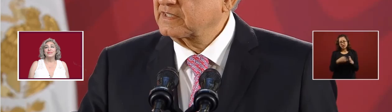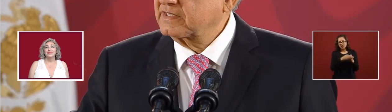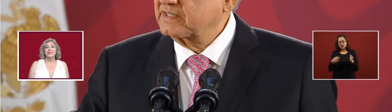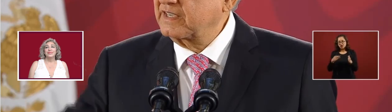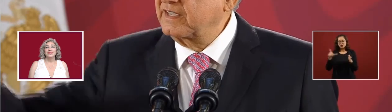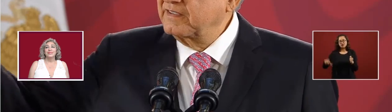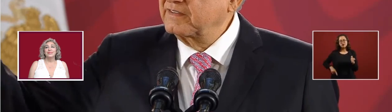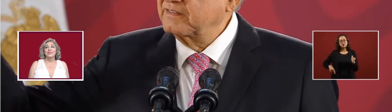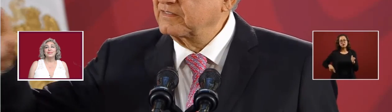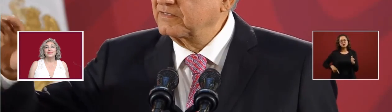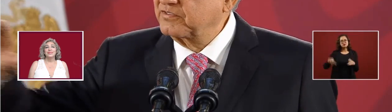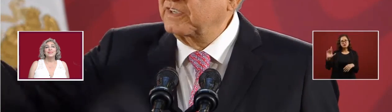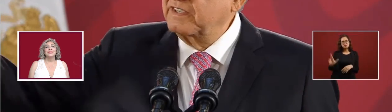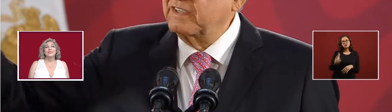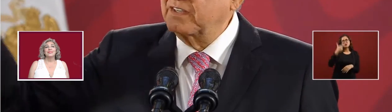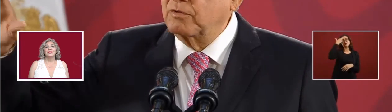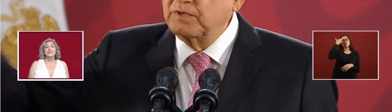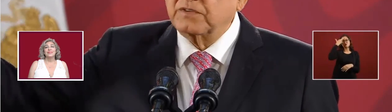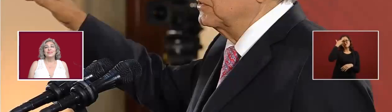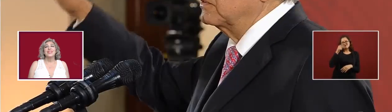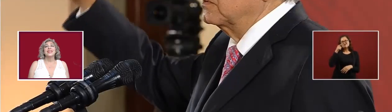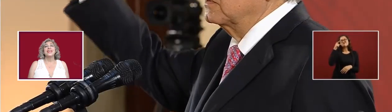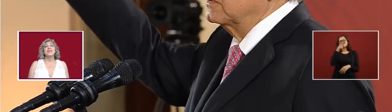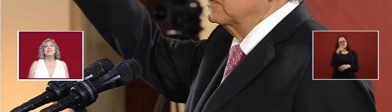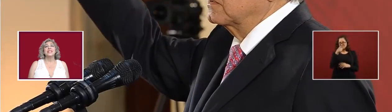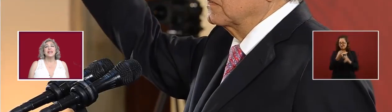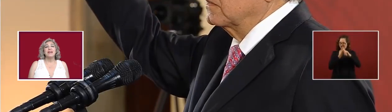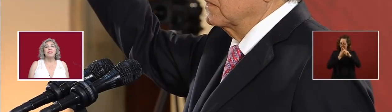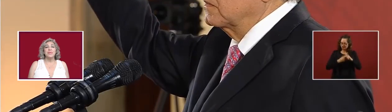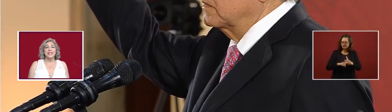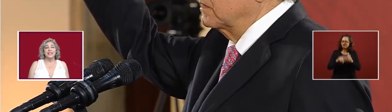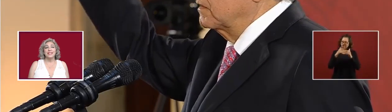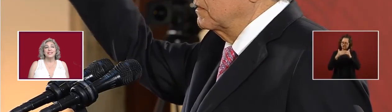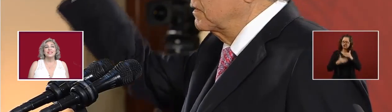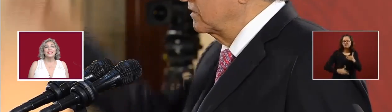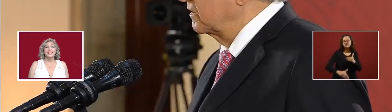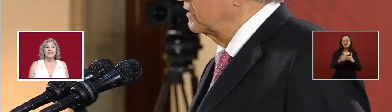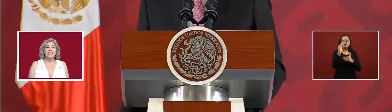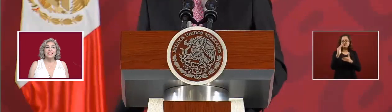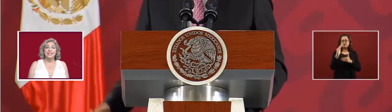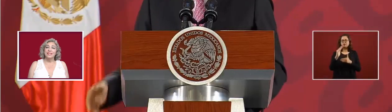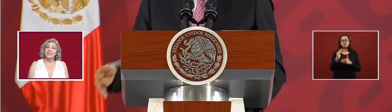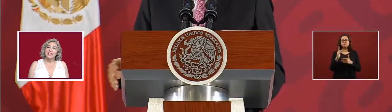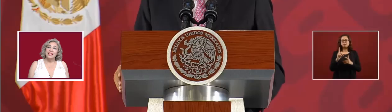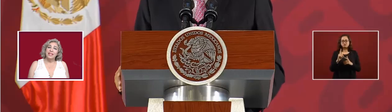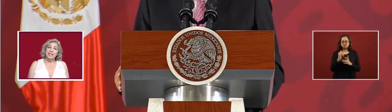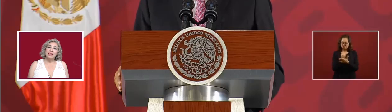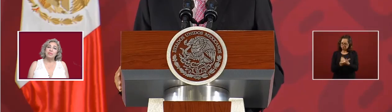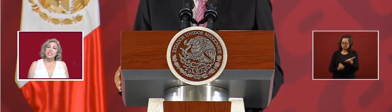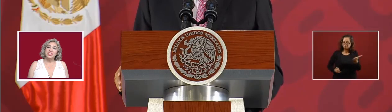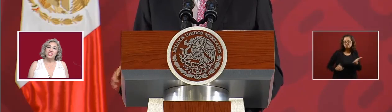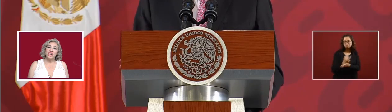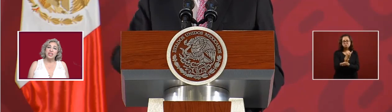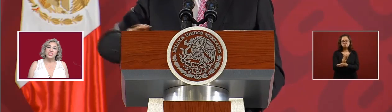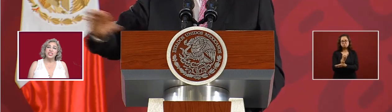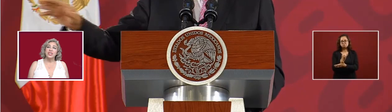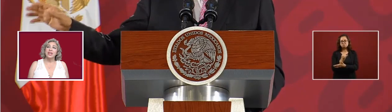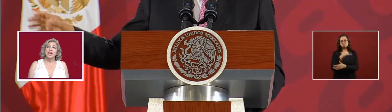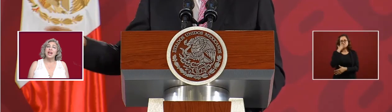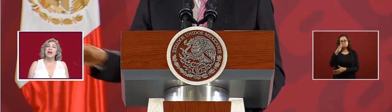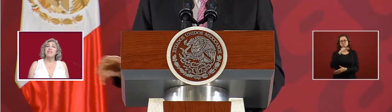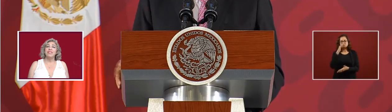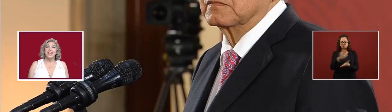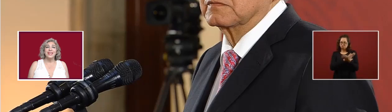that it was the government that was in charge